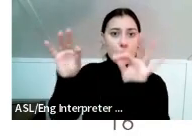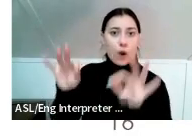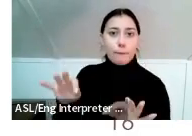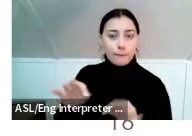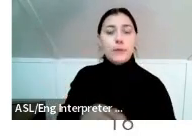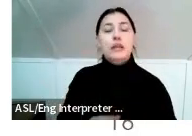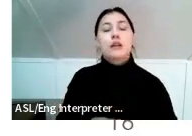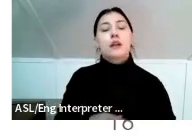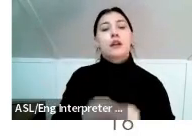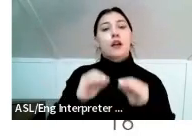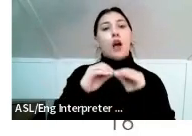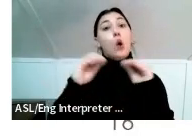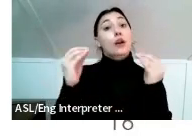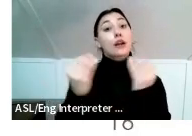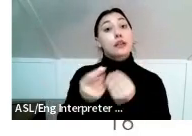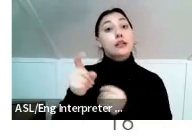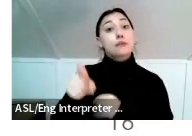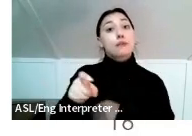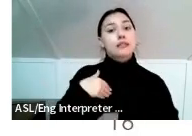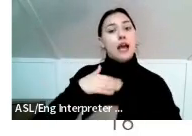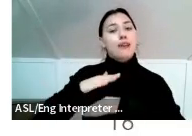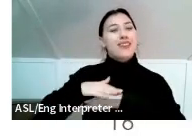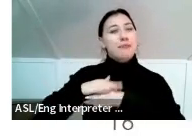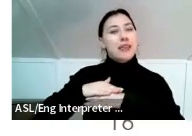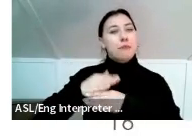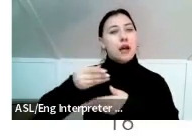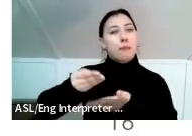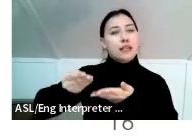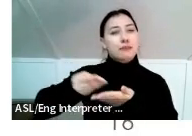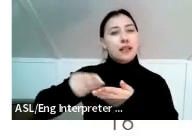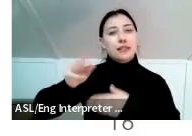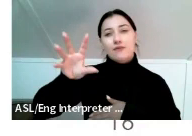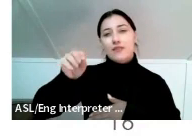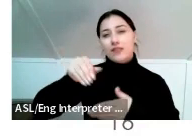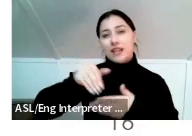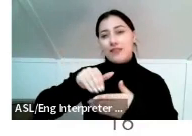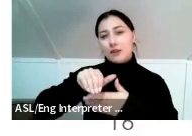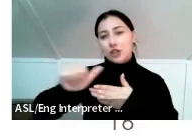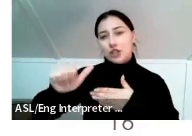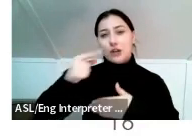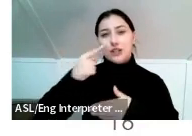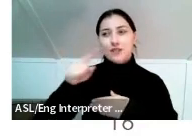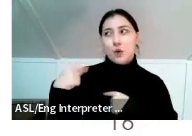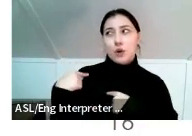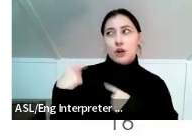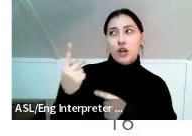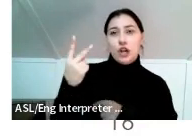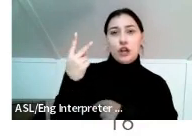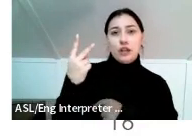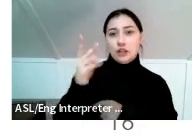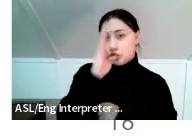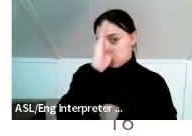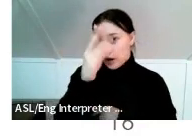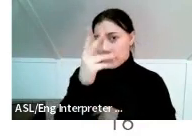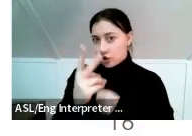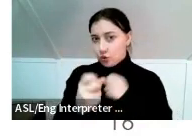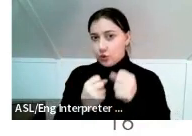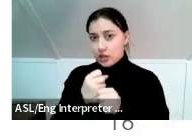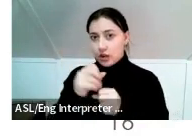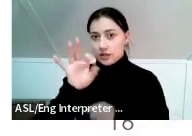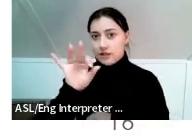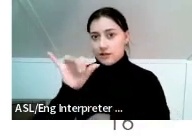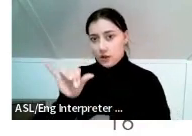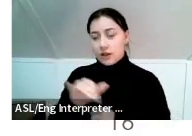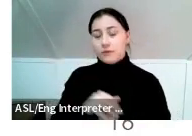Organizations also need to have minimum expenses of $50,000 for each of the past two fiscal years. And they need to have an